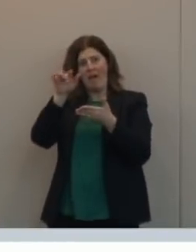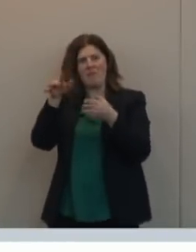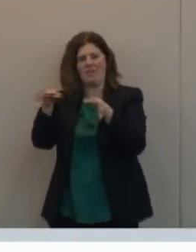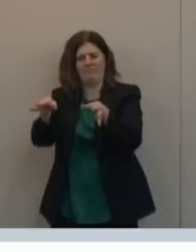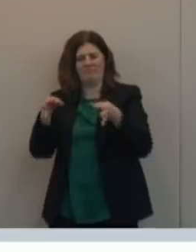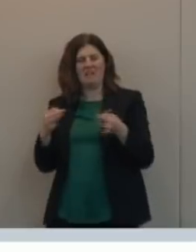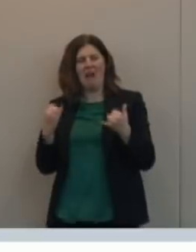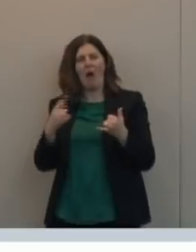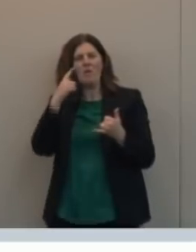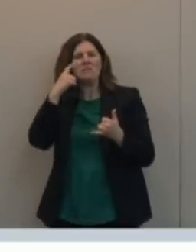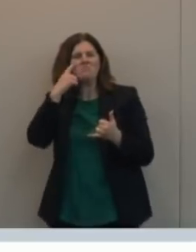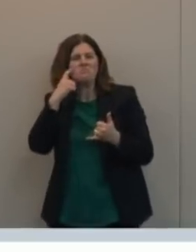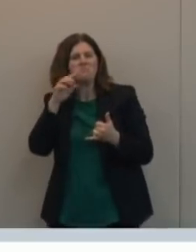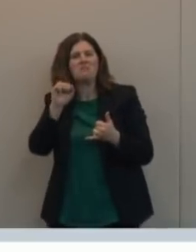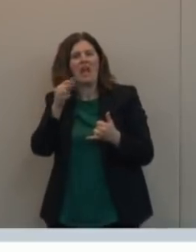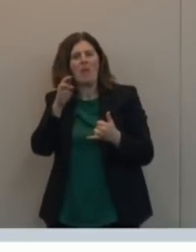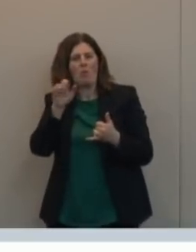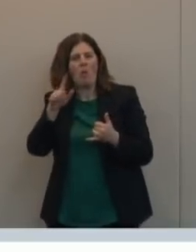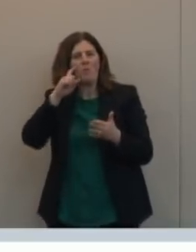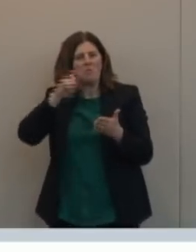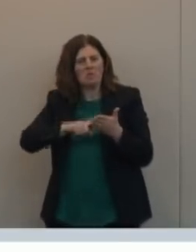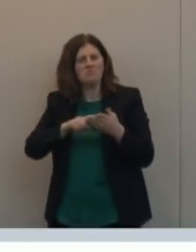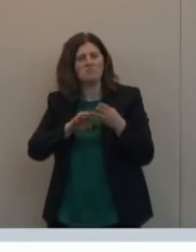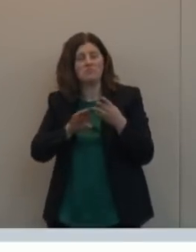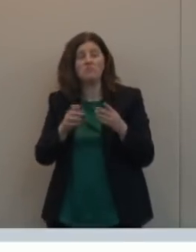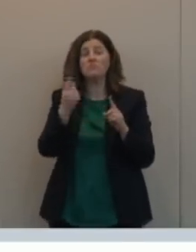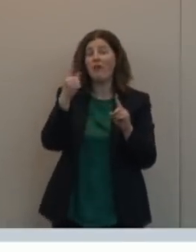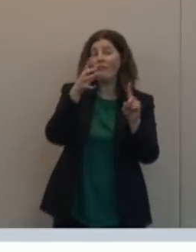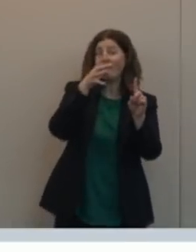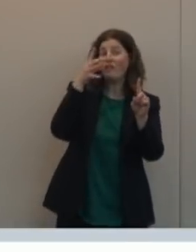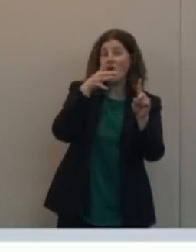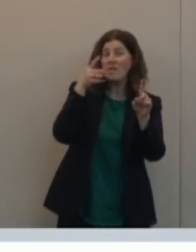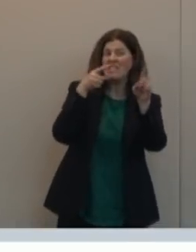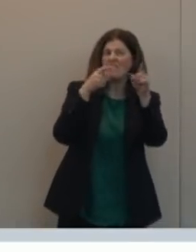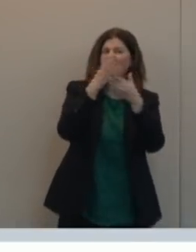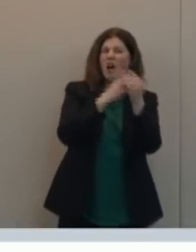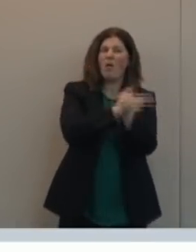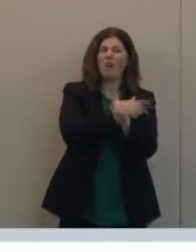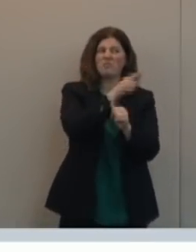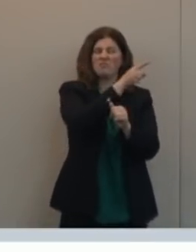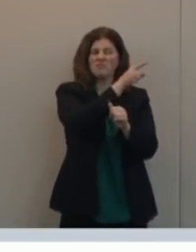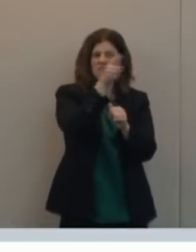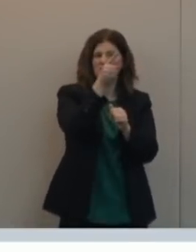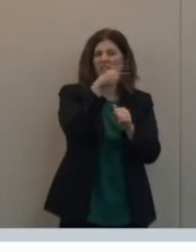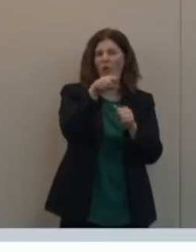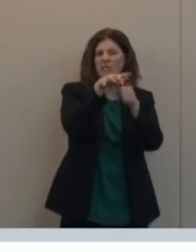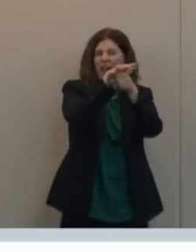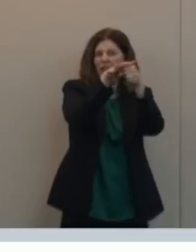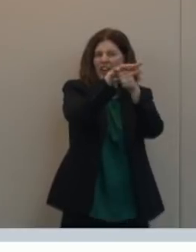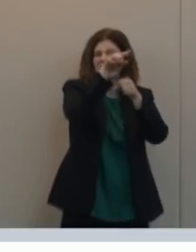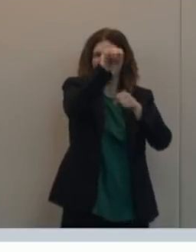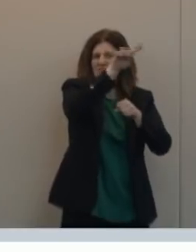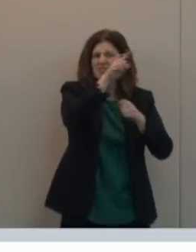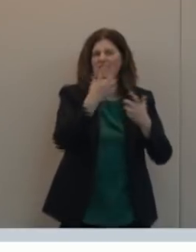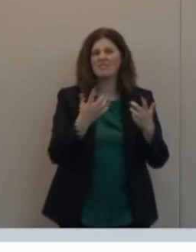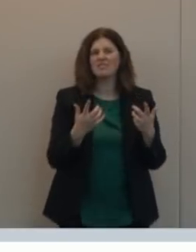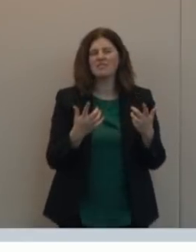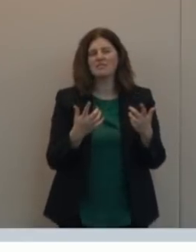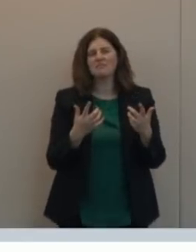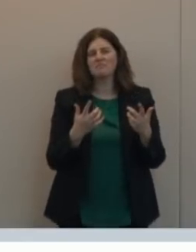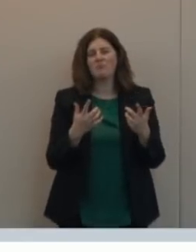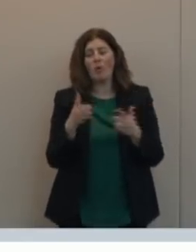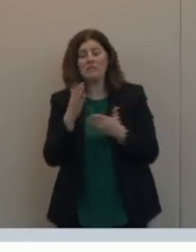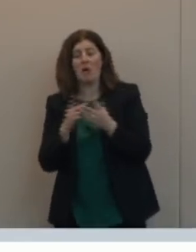earlier, as we're experiencing in Gallup and Farmington, and some hospitals, for example, those in places that don't have any cases